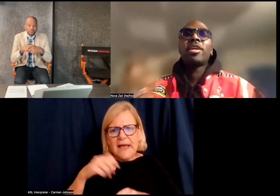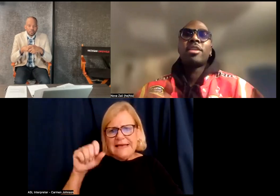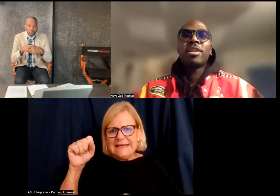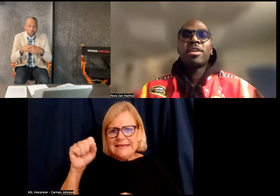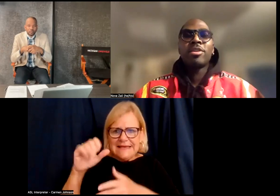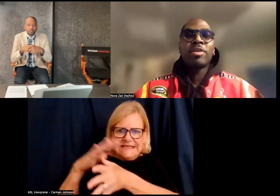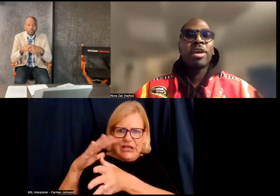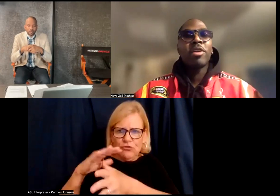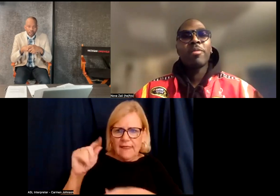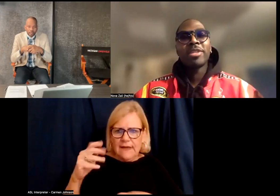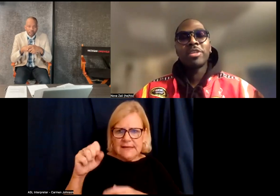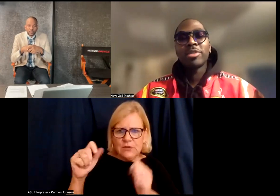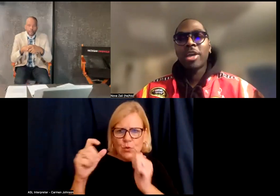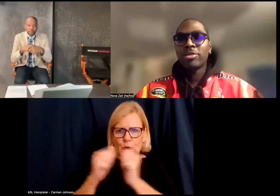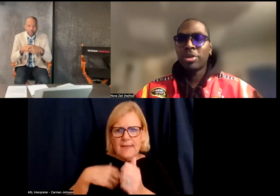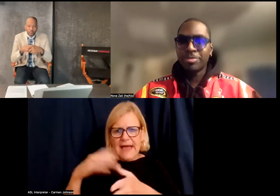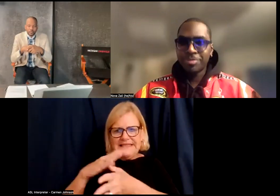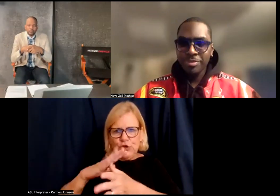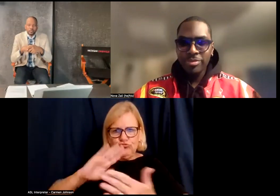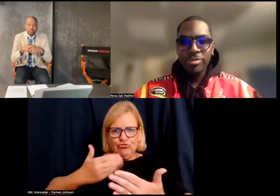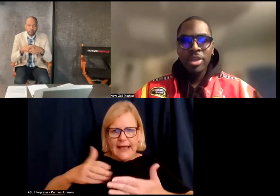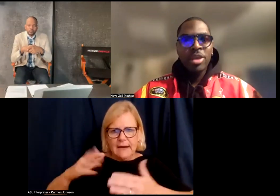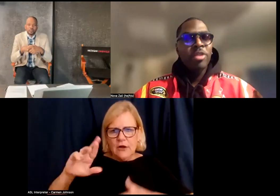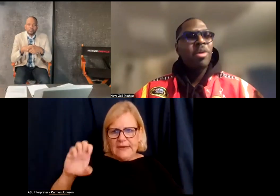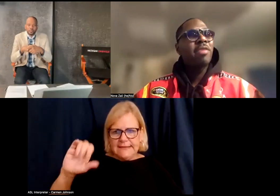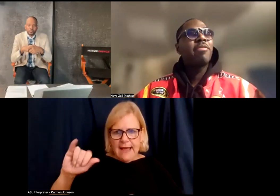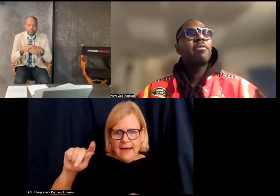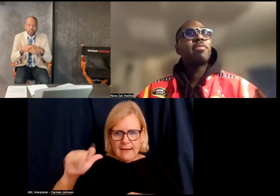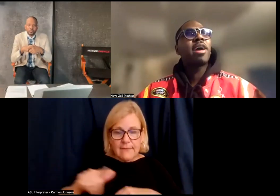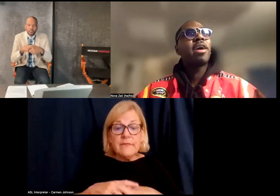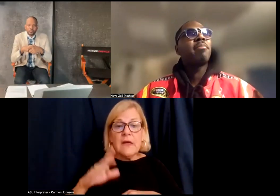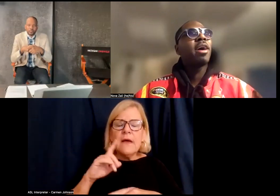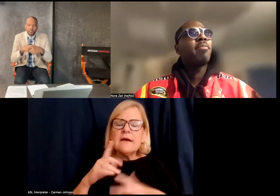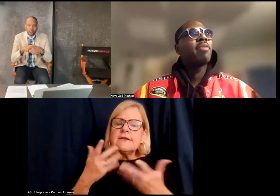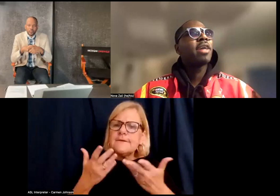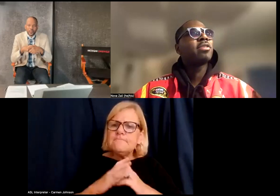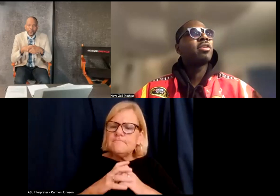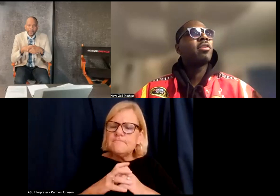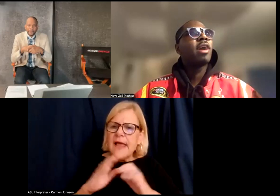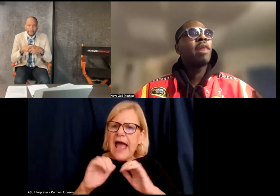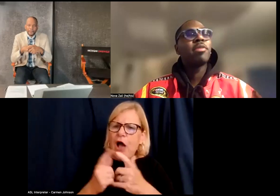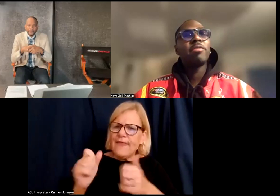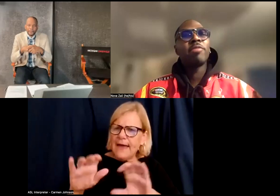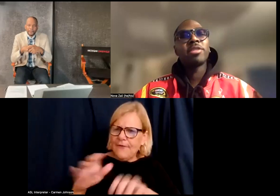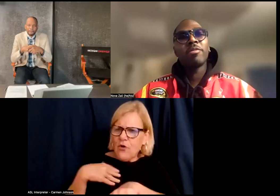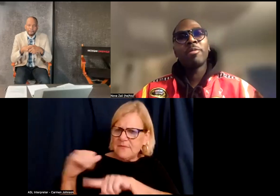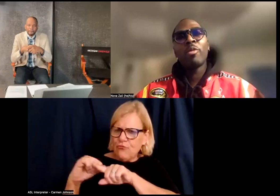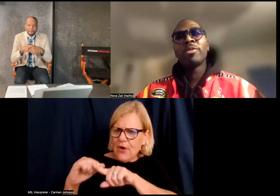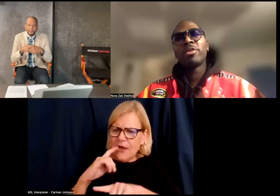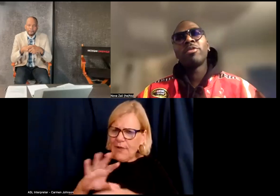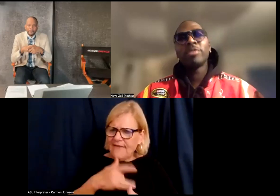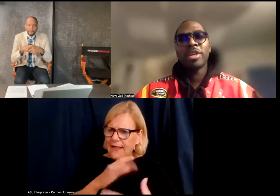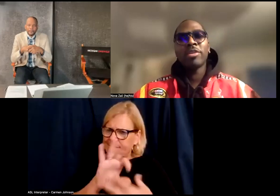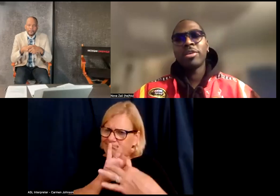and then doing that along with my senior recital. So the way it informs my practice, though, I really resonate with what